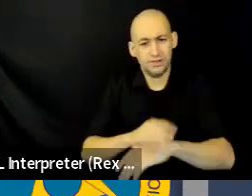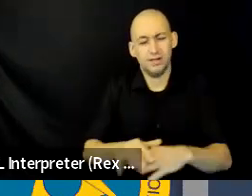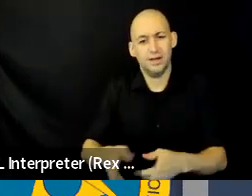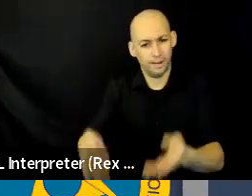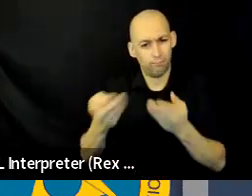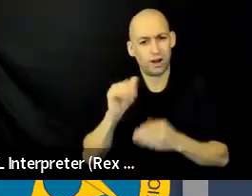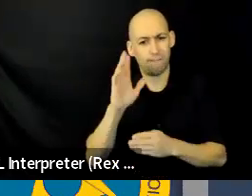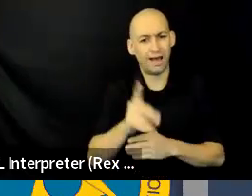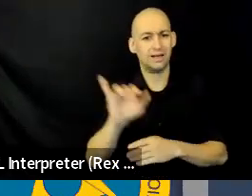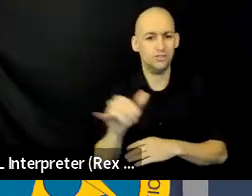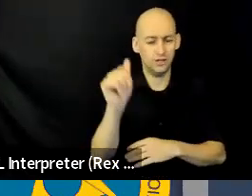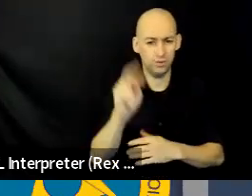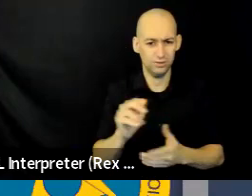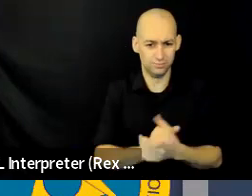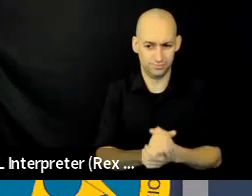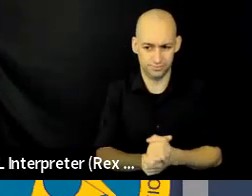in January.